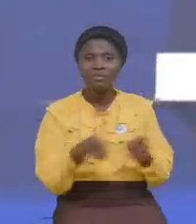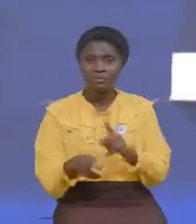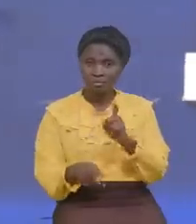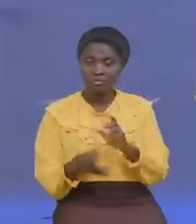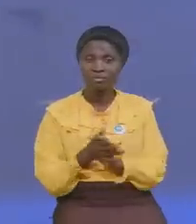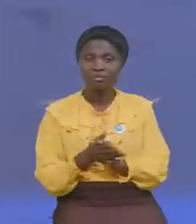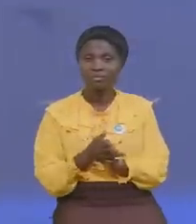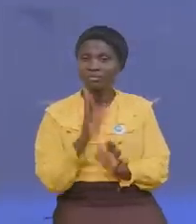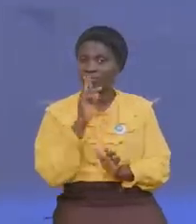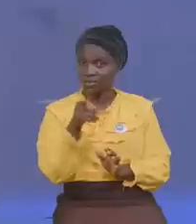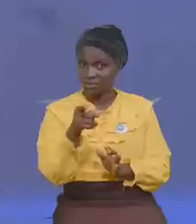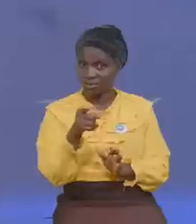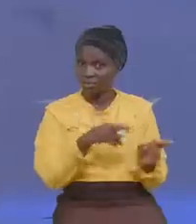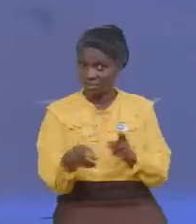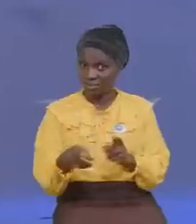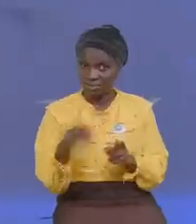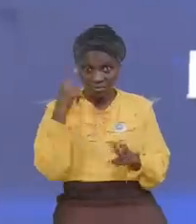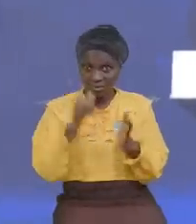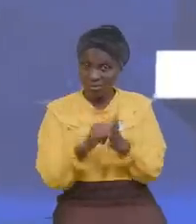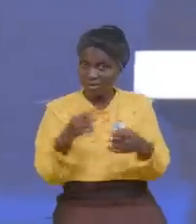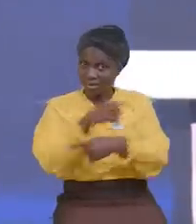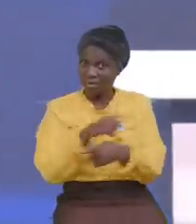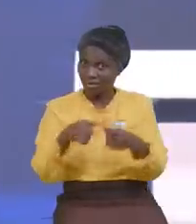Are you ready for that day to come?